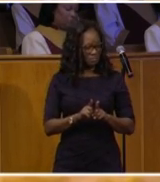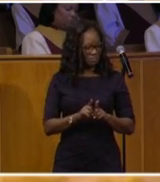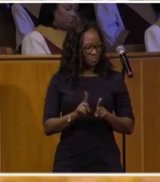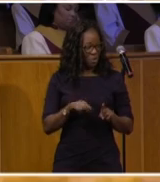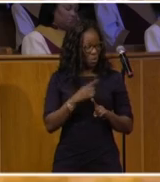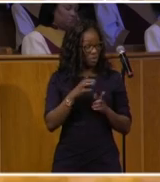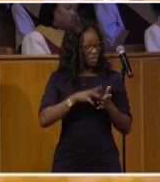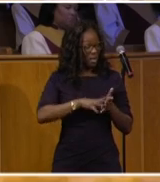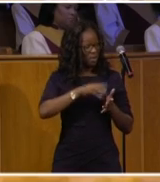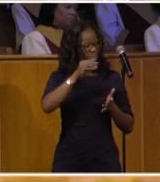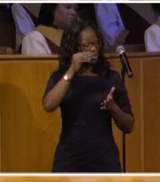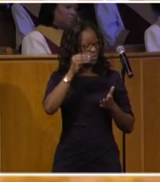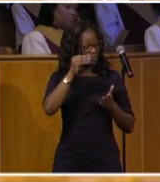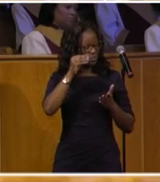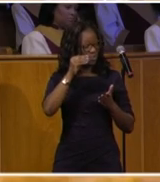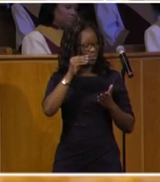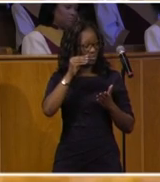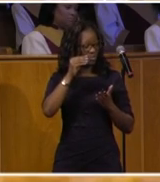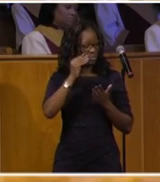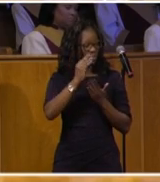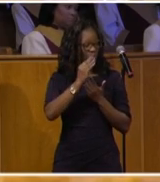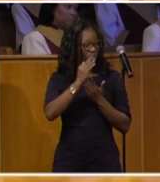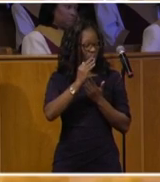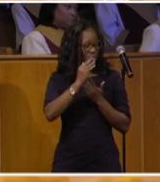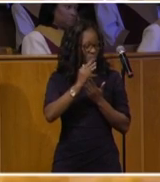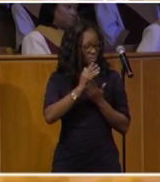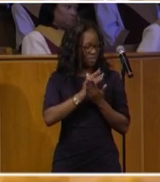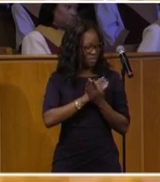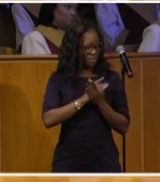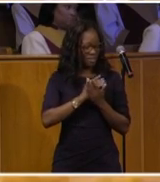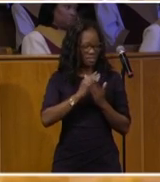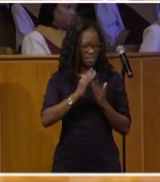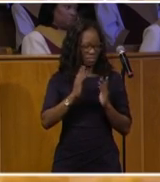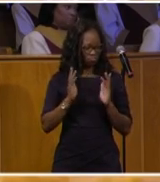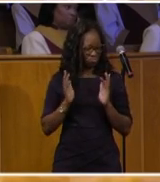when I learned the lesson. He talked